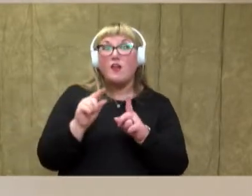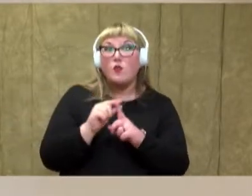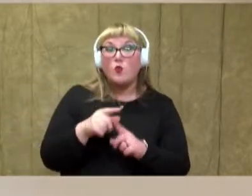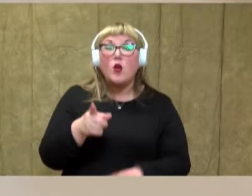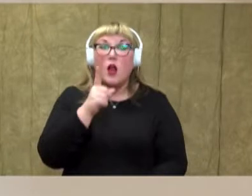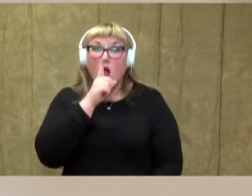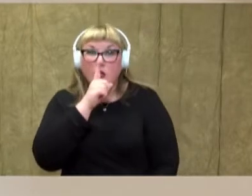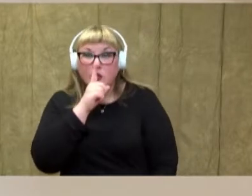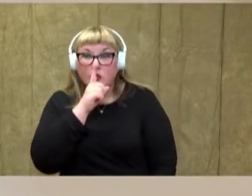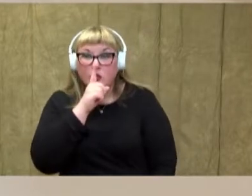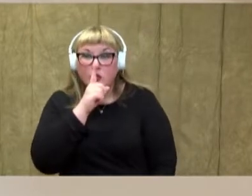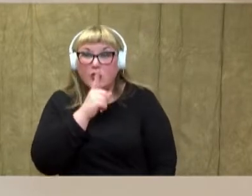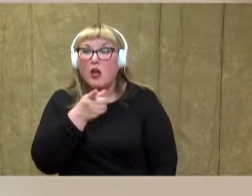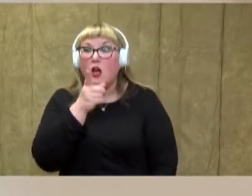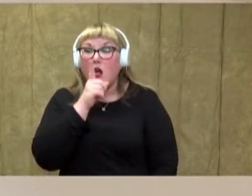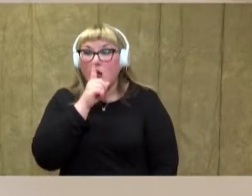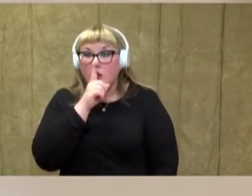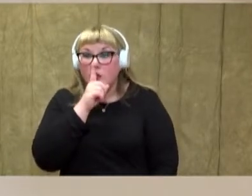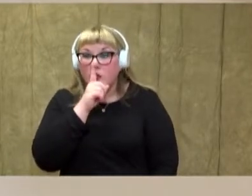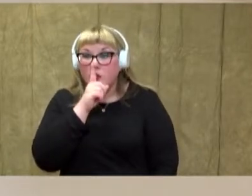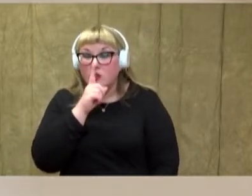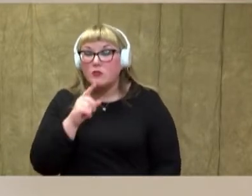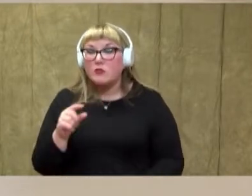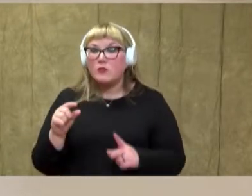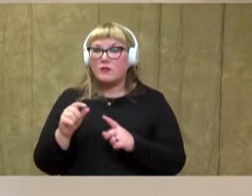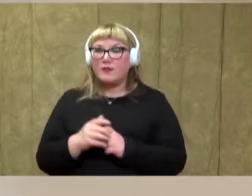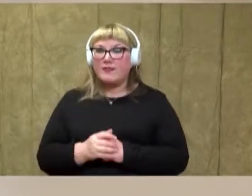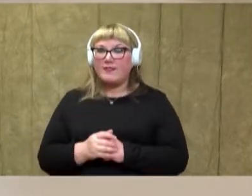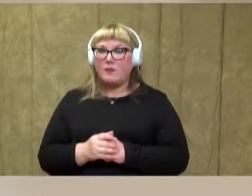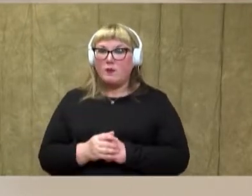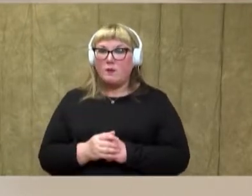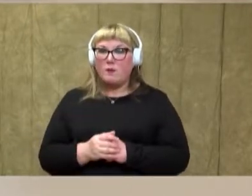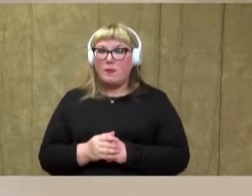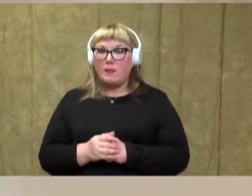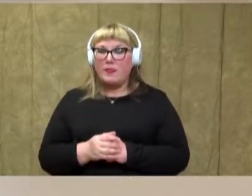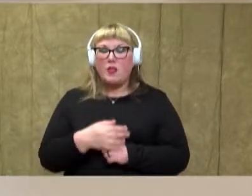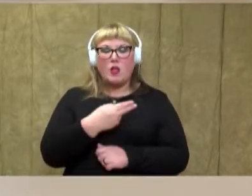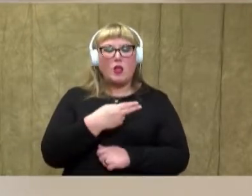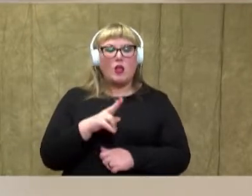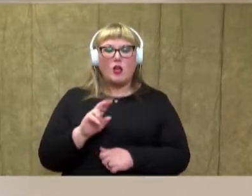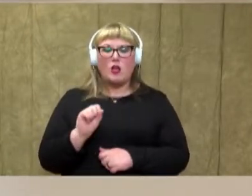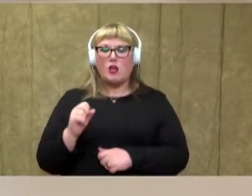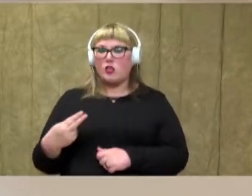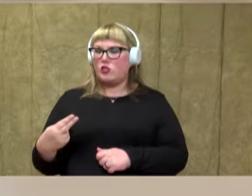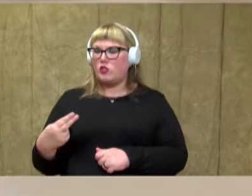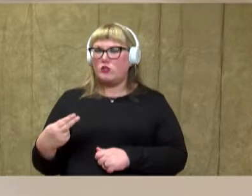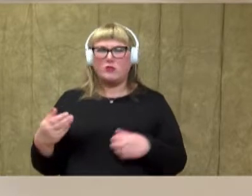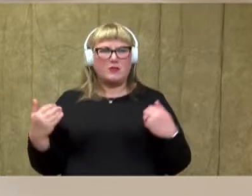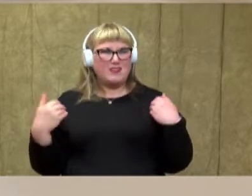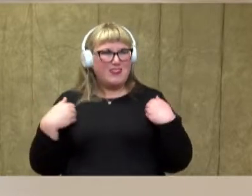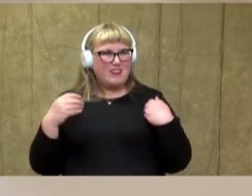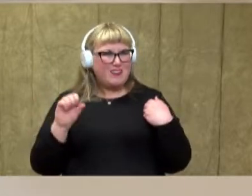hush, hush. Listen to the sounds in the word hush.